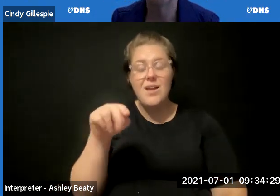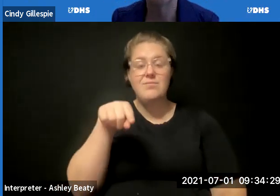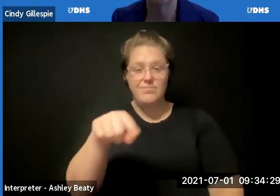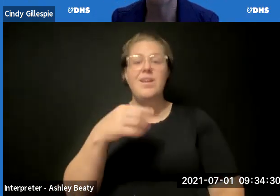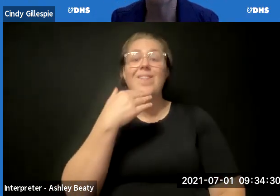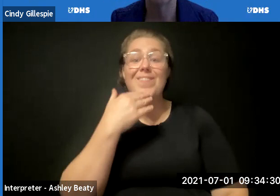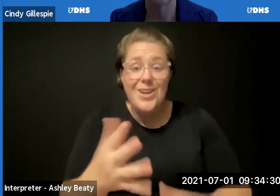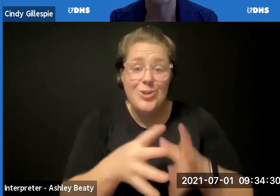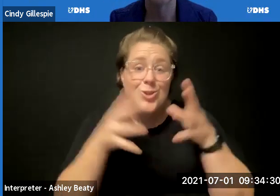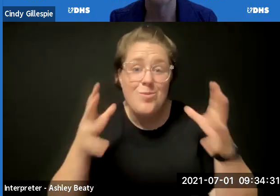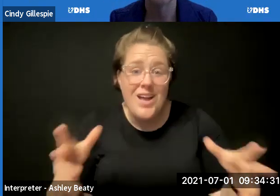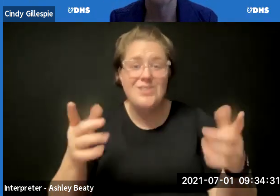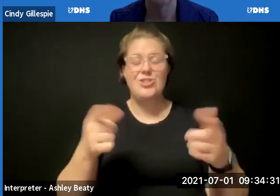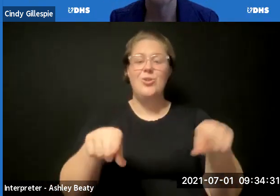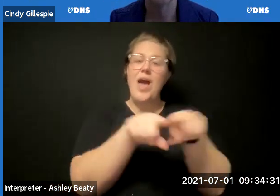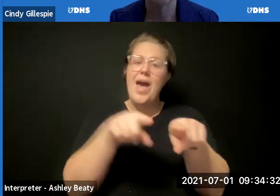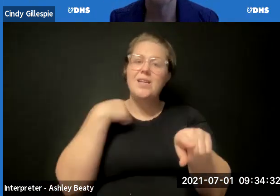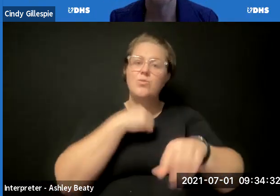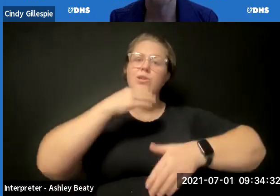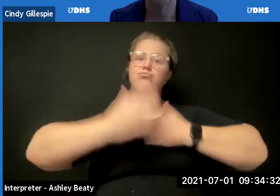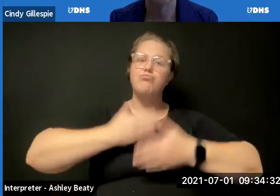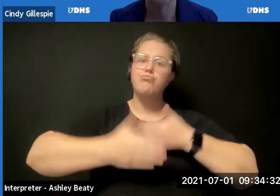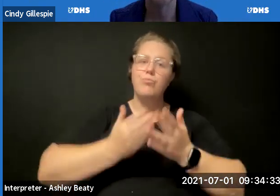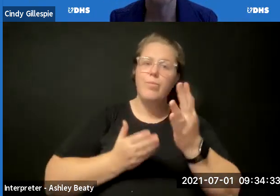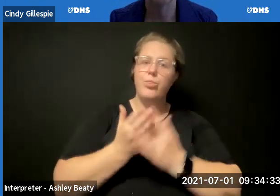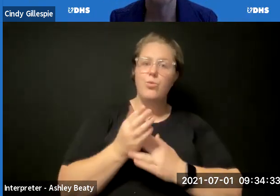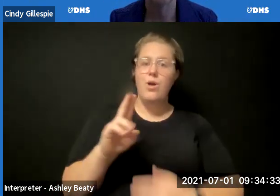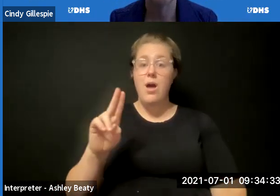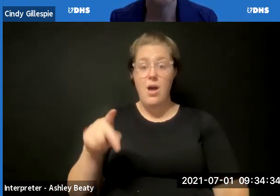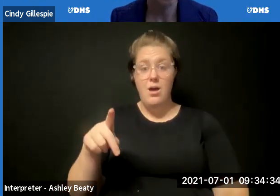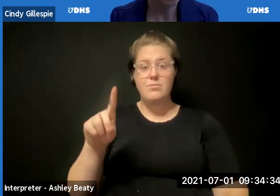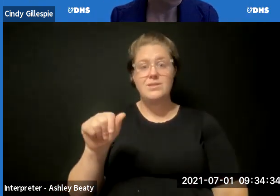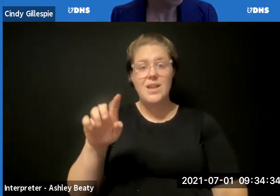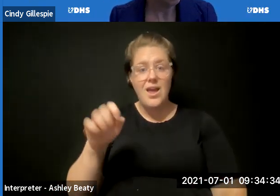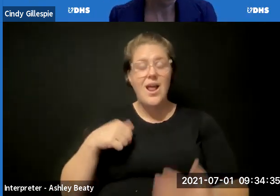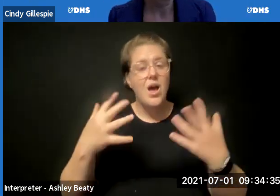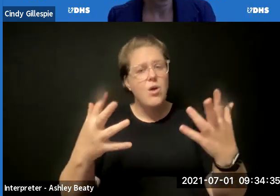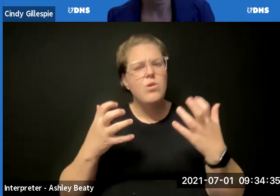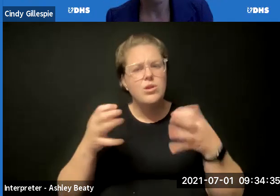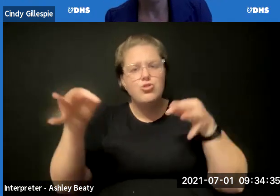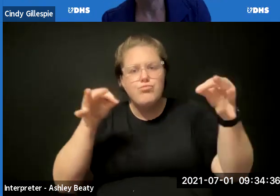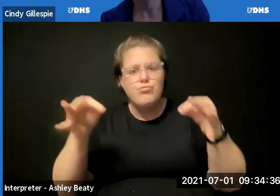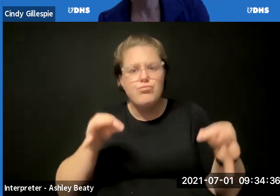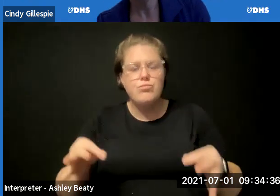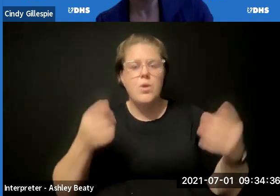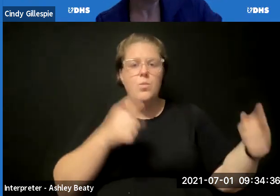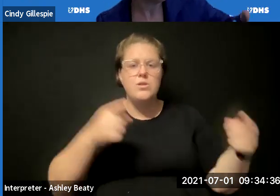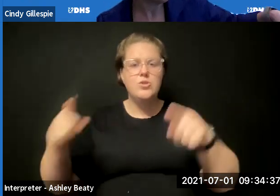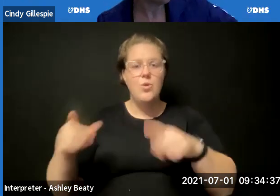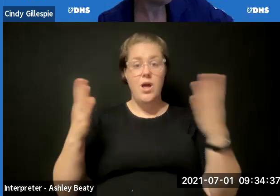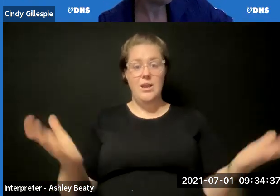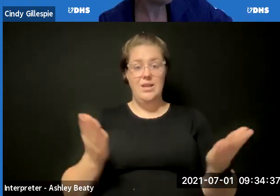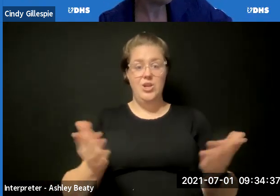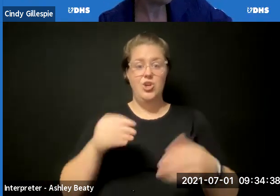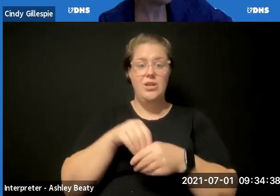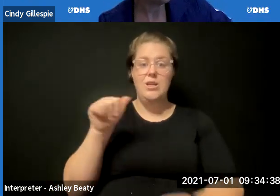talk a little bit about what's going on in Arkansas, but also hopefully if y'all have questions, as I'm sure you do, to continue